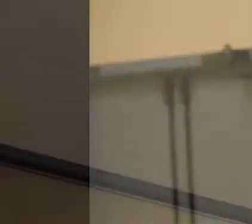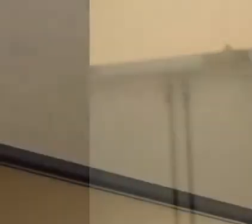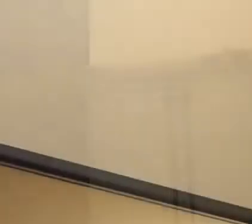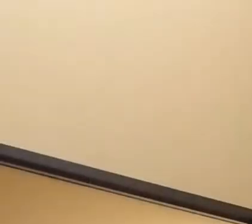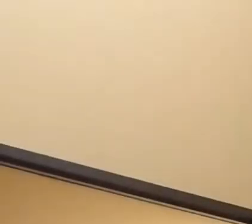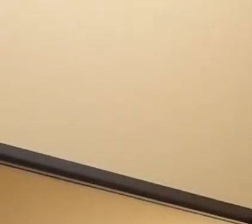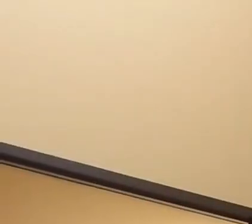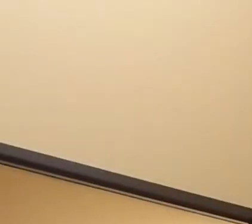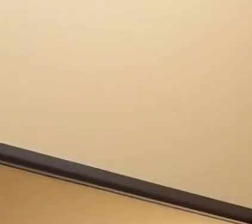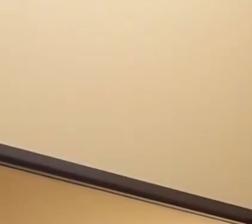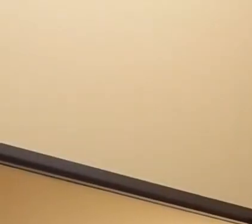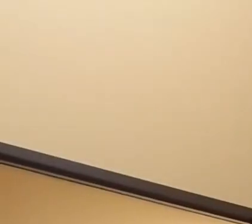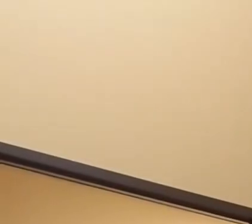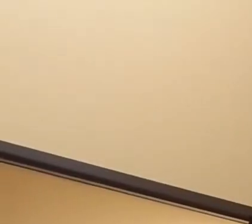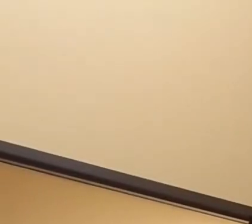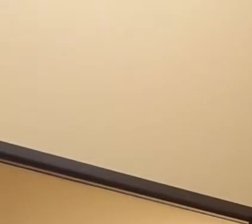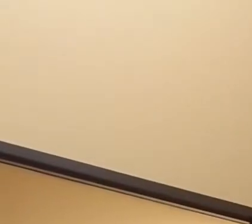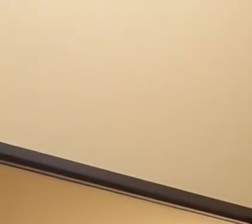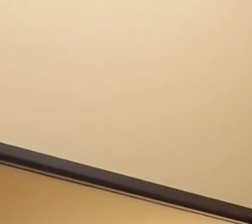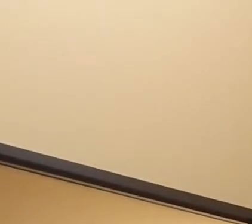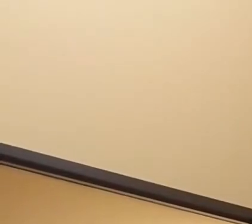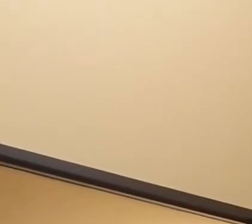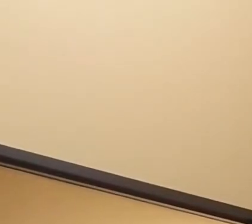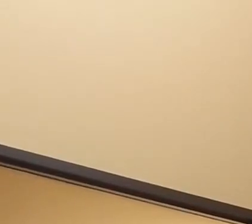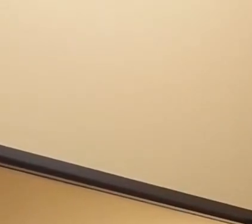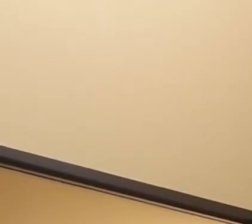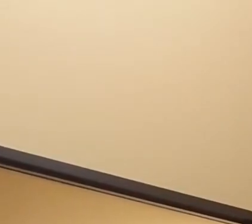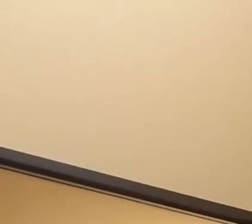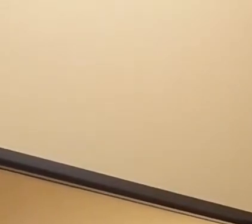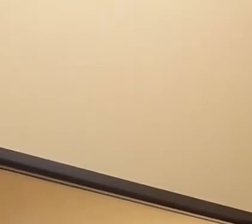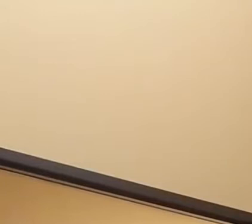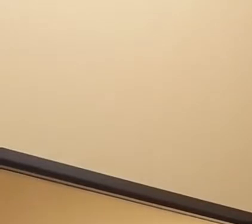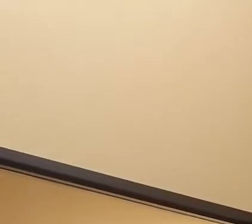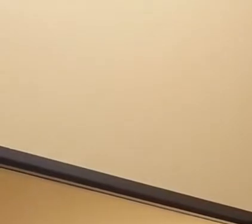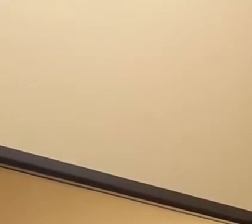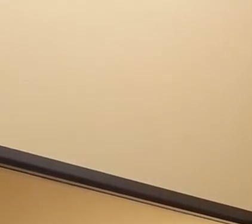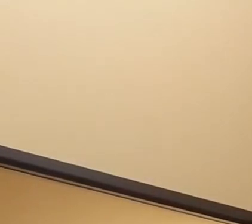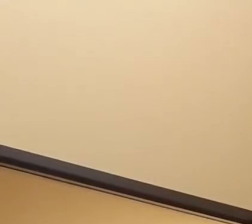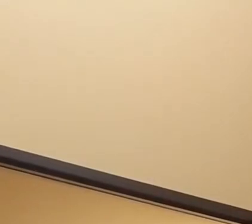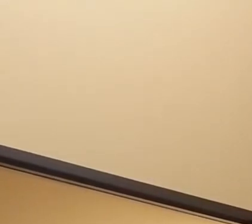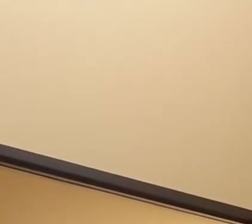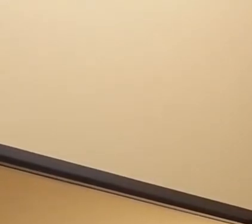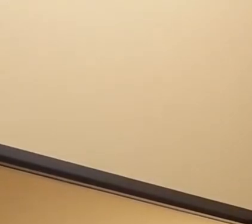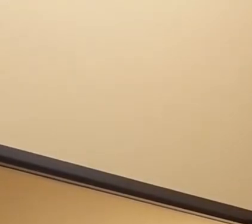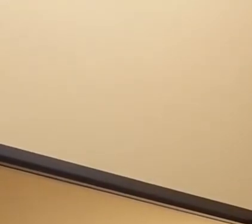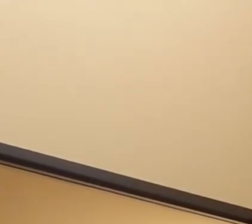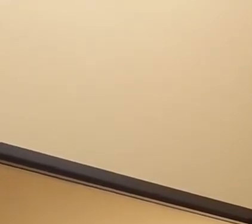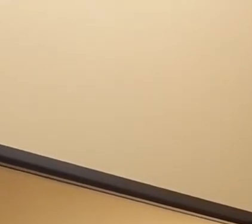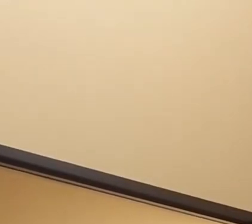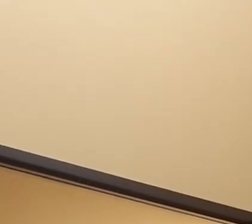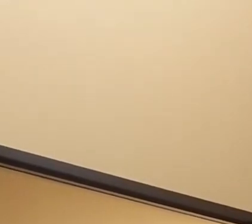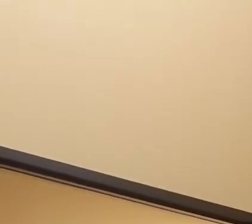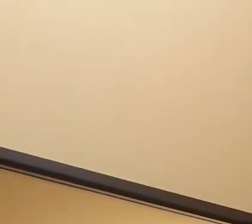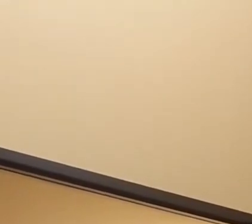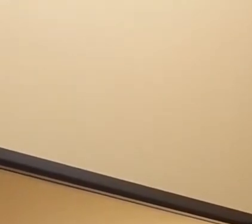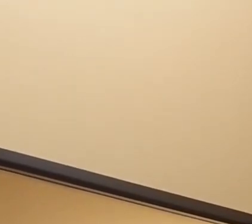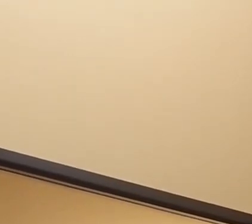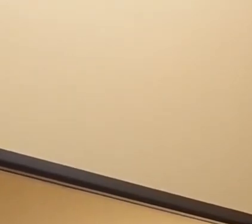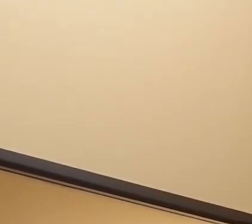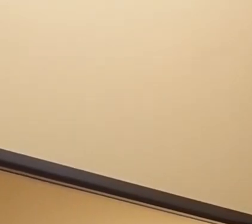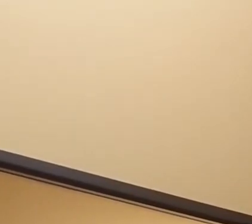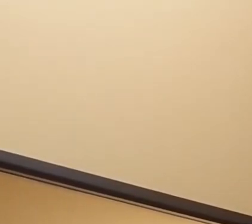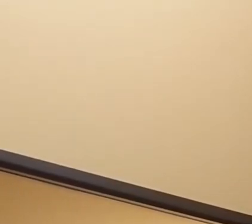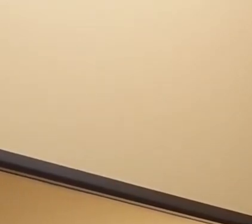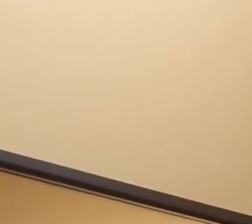Yes, sir. I think that's not a question, but something you talked about fentanyl by pharmaceutical